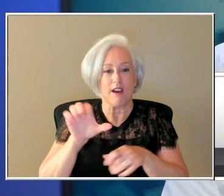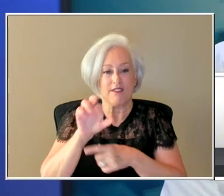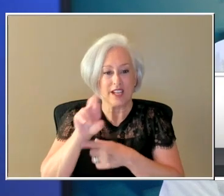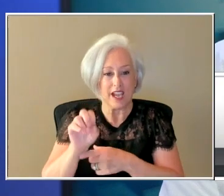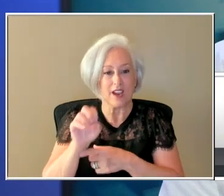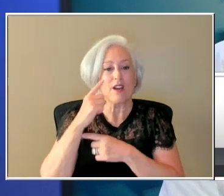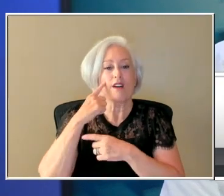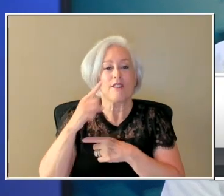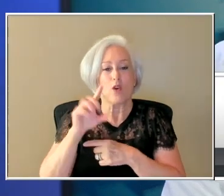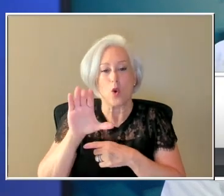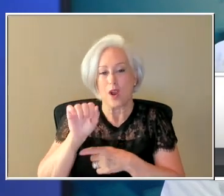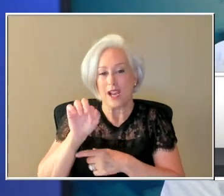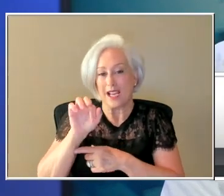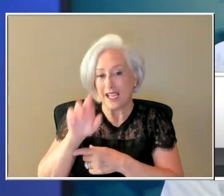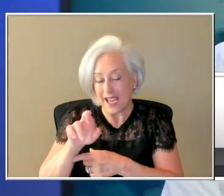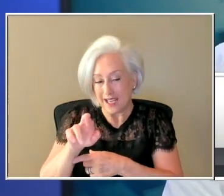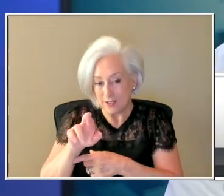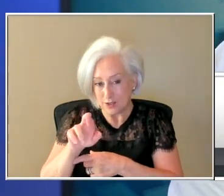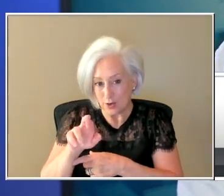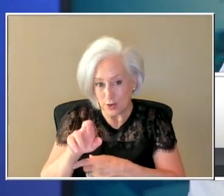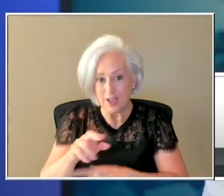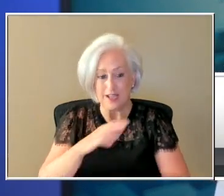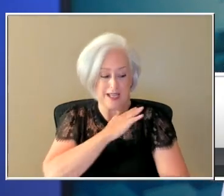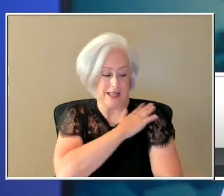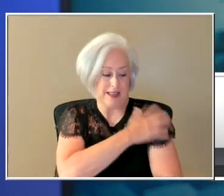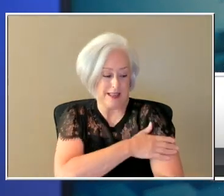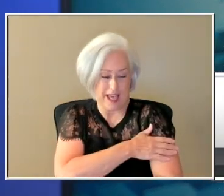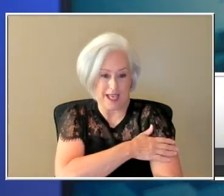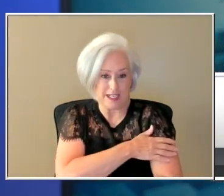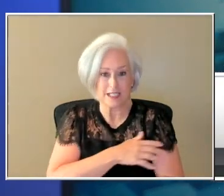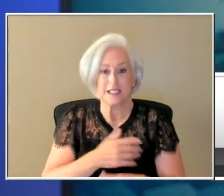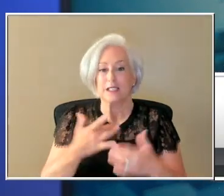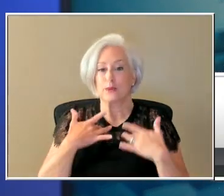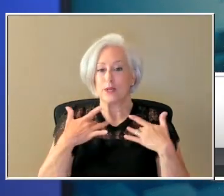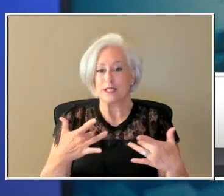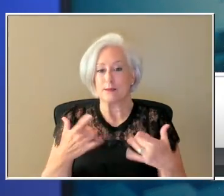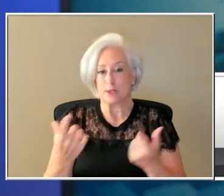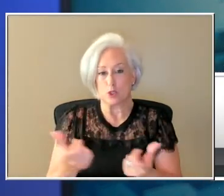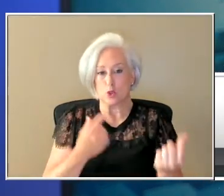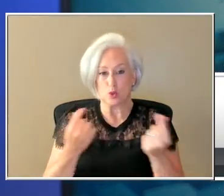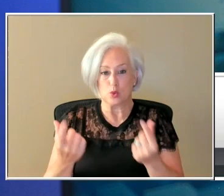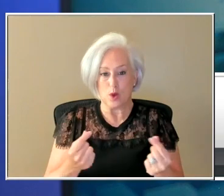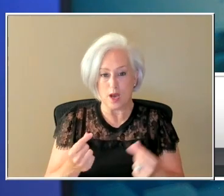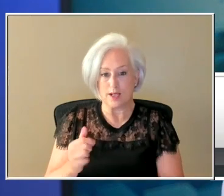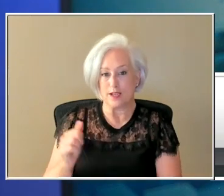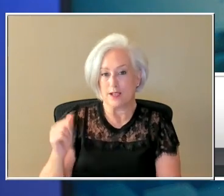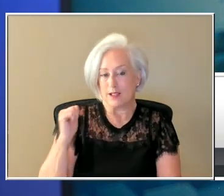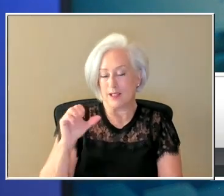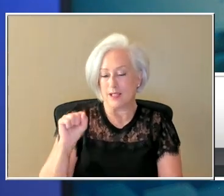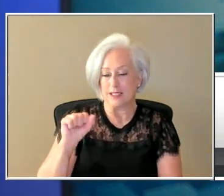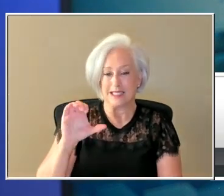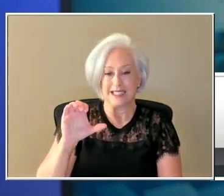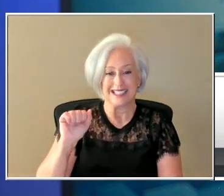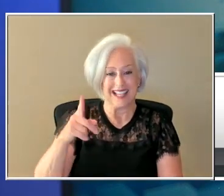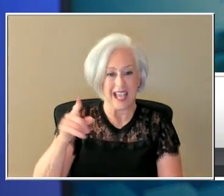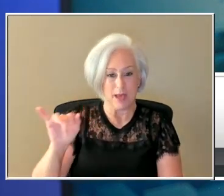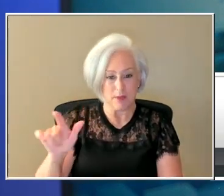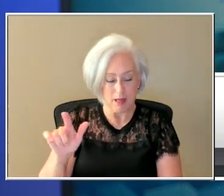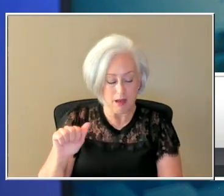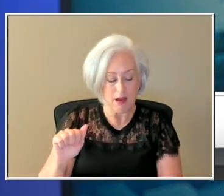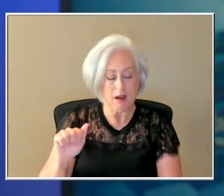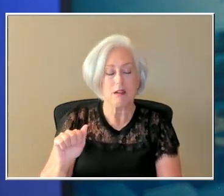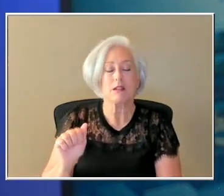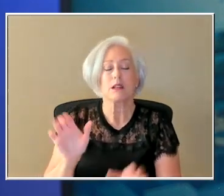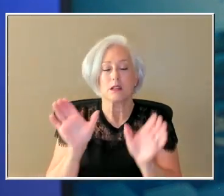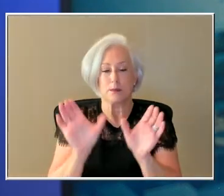location usually is to take out the scapula and leave the limb flail. So the limb is still on, but there's really no motion at all. Now the patient can still use